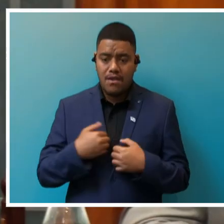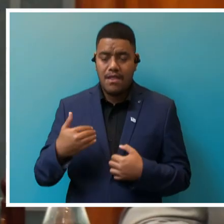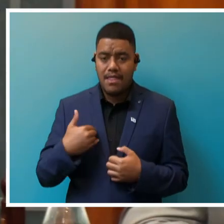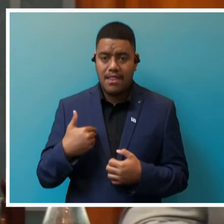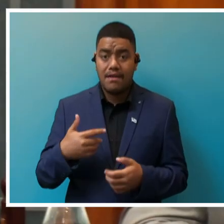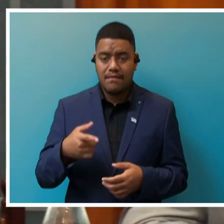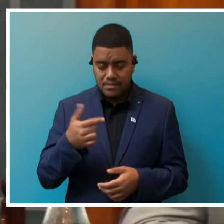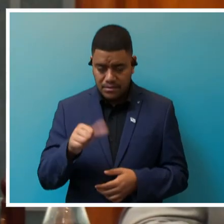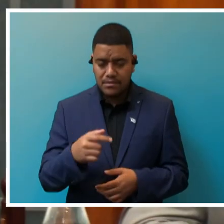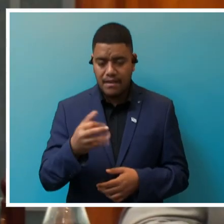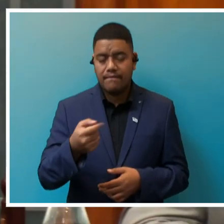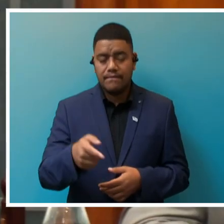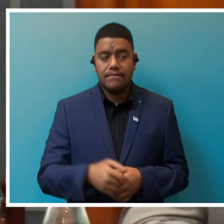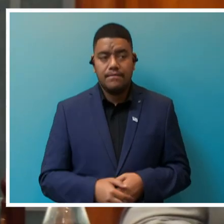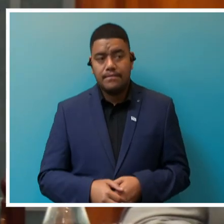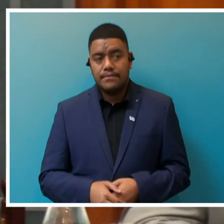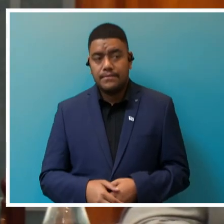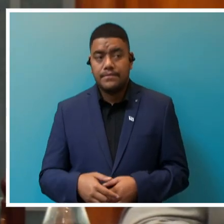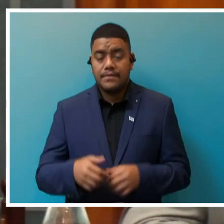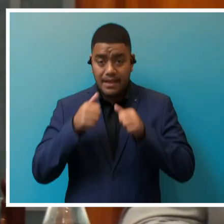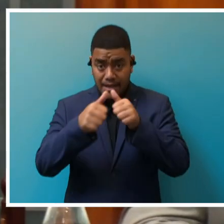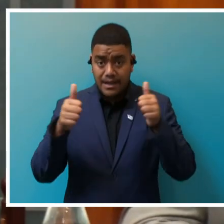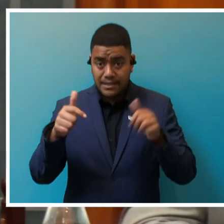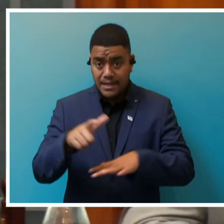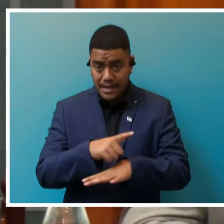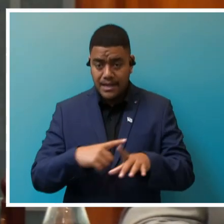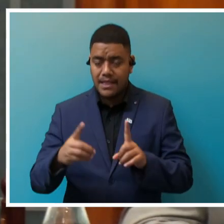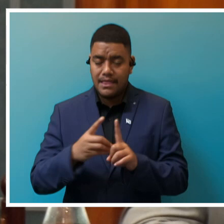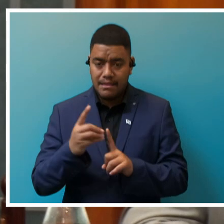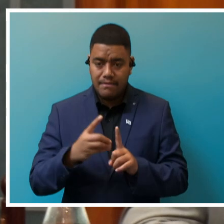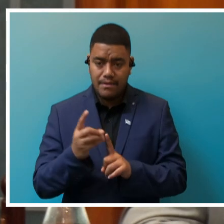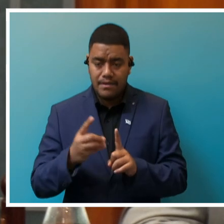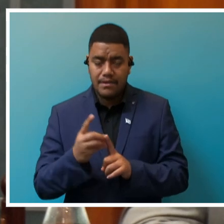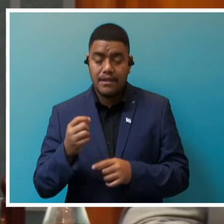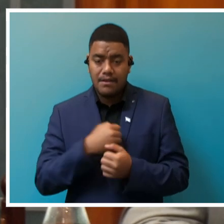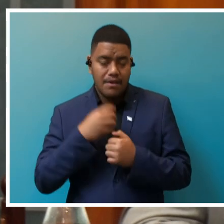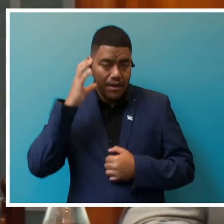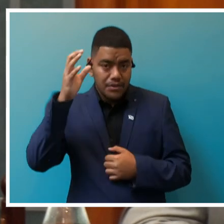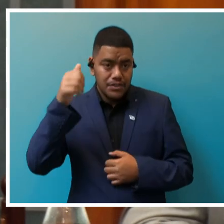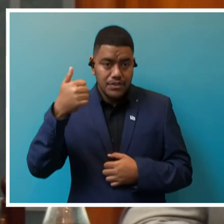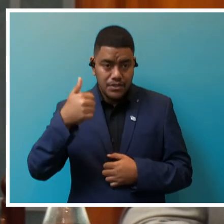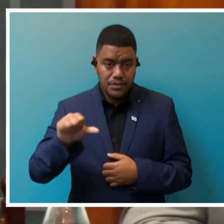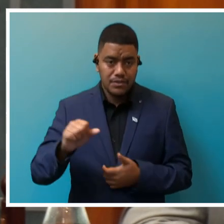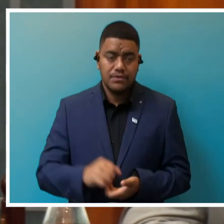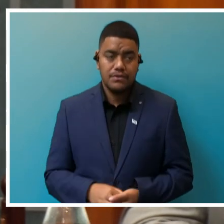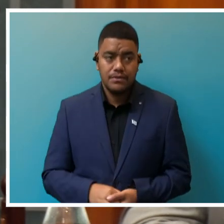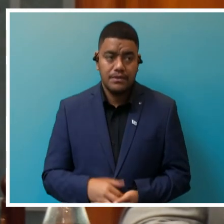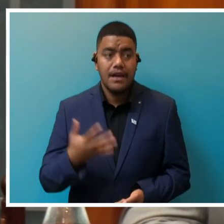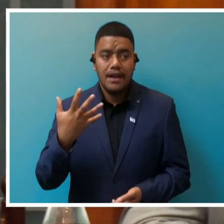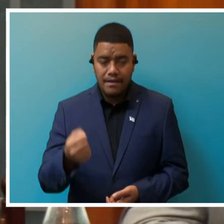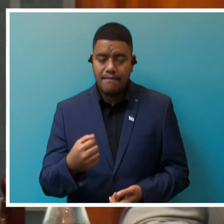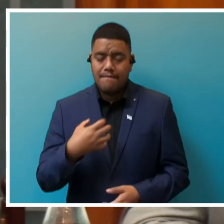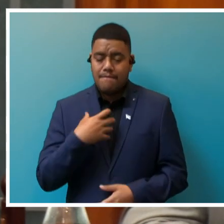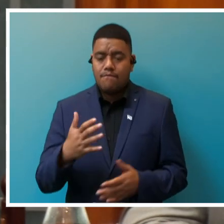lands. When prime agricultural lands are developed for non-agricultural uses, grazing will have to be